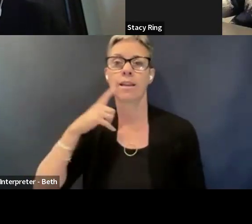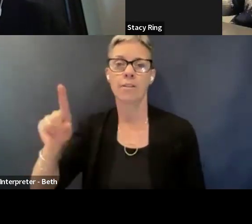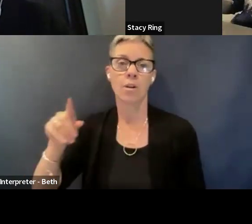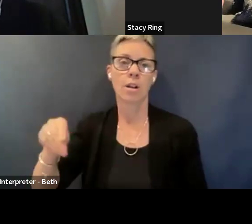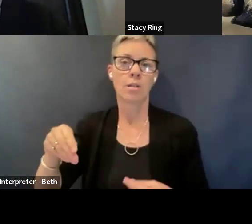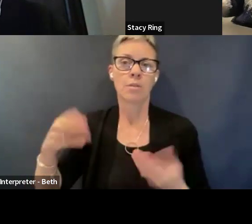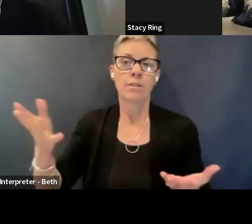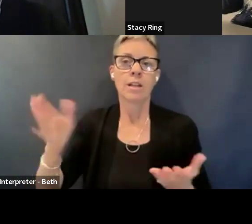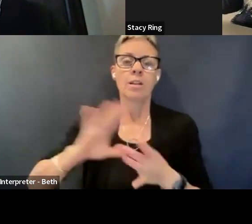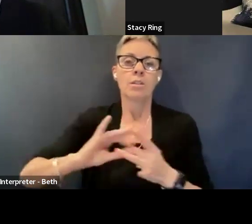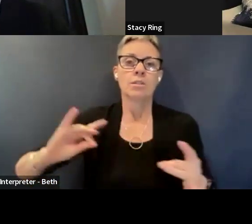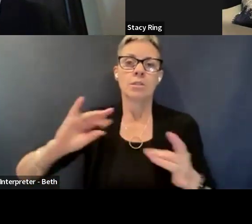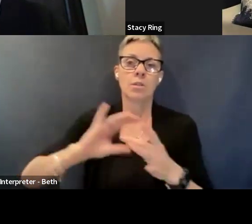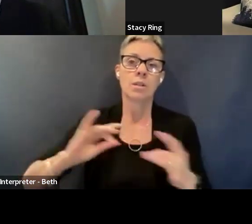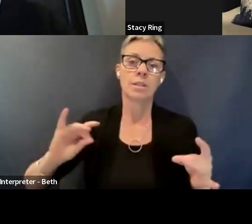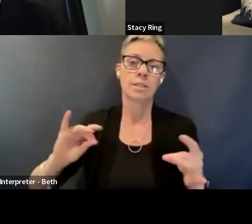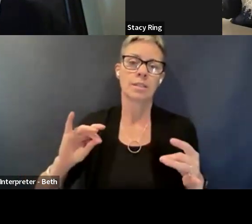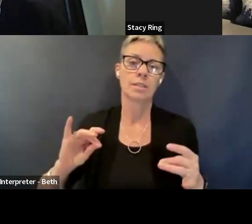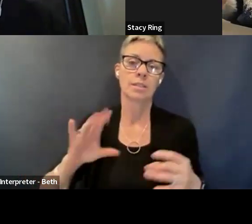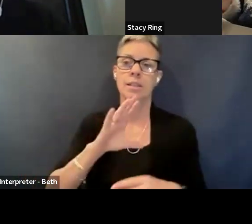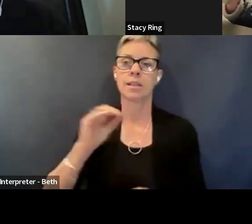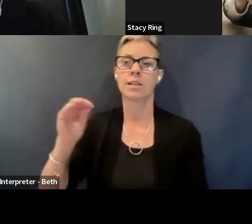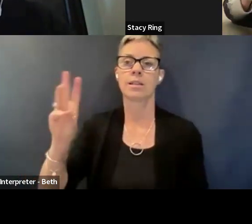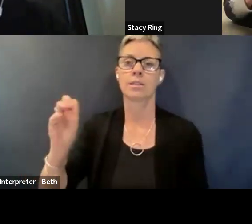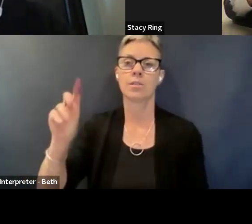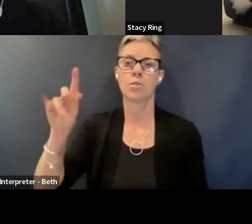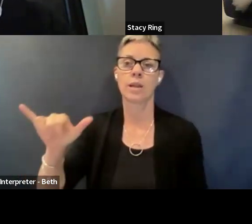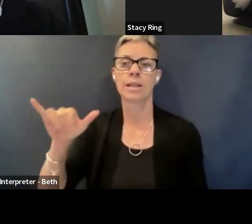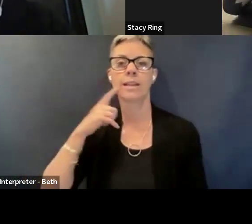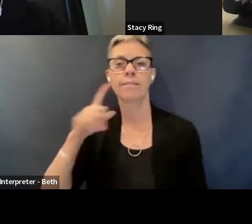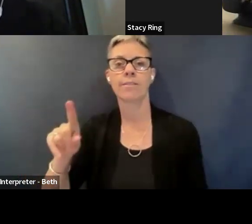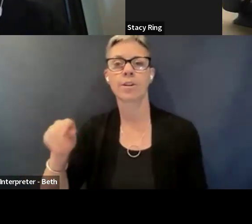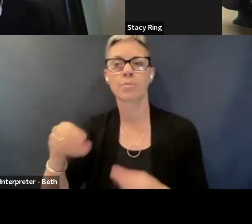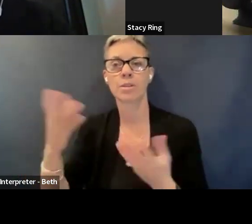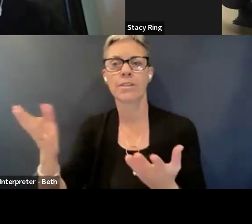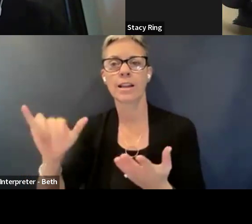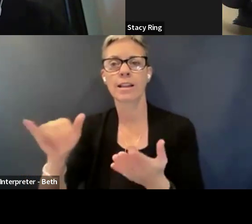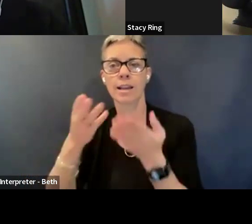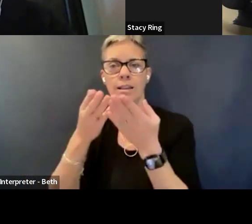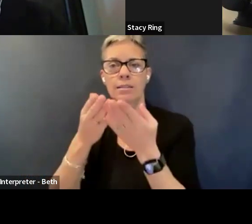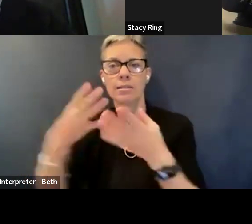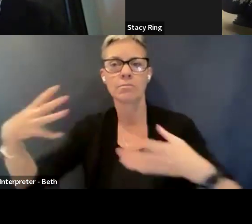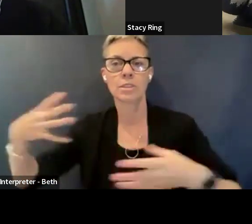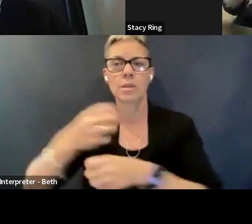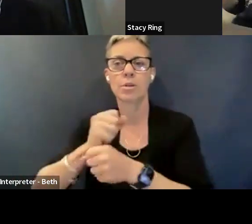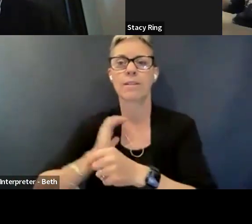providing your stories, and Wendy for providing that overview of our priority.